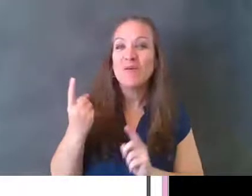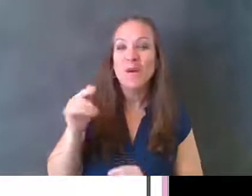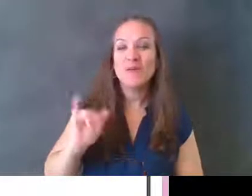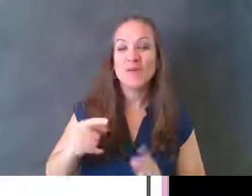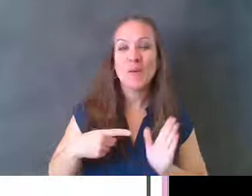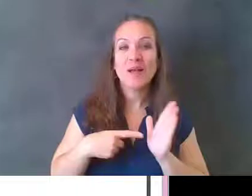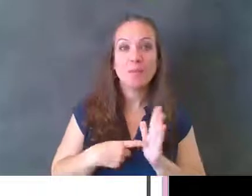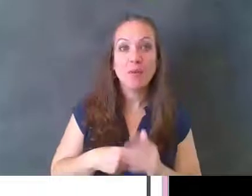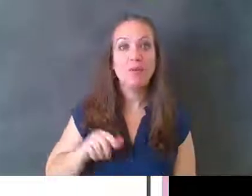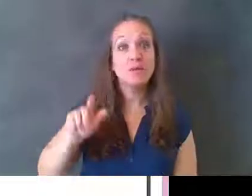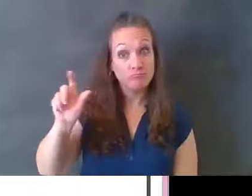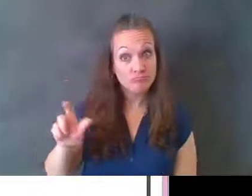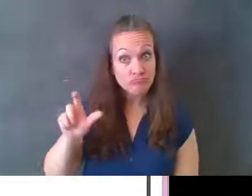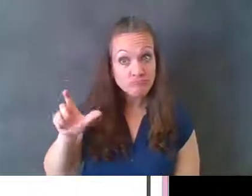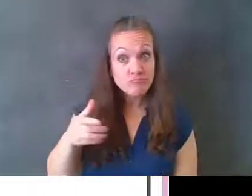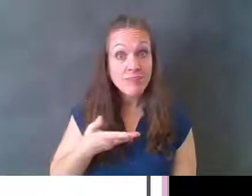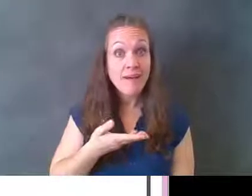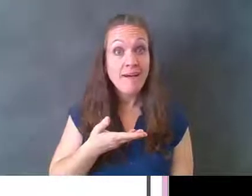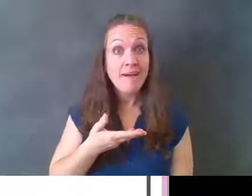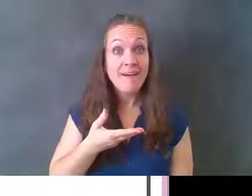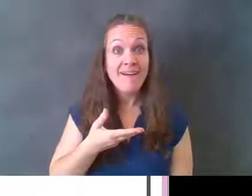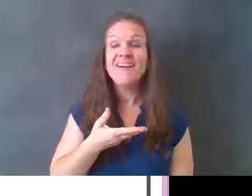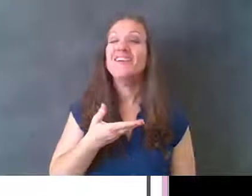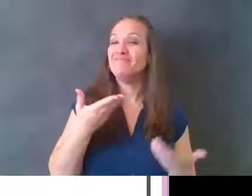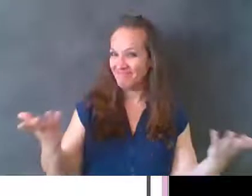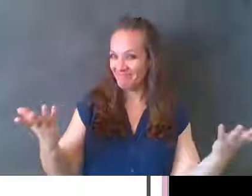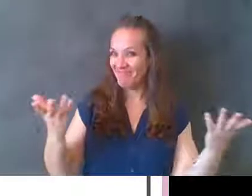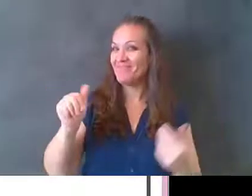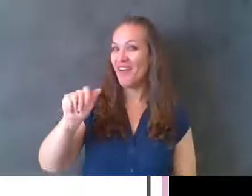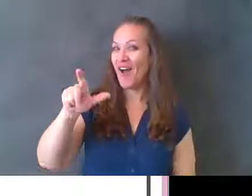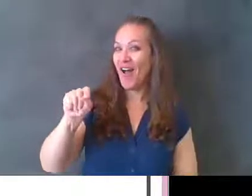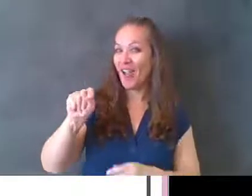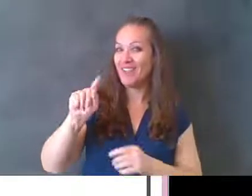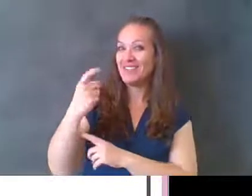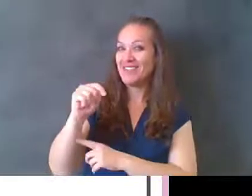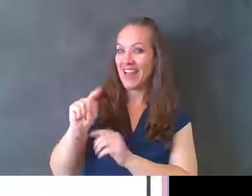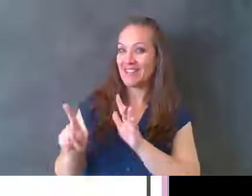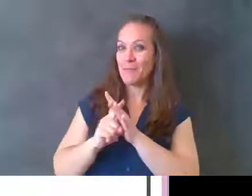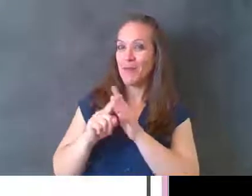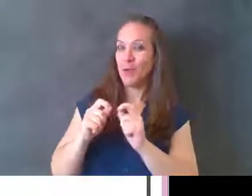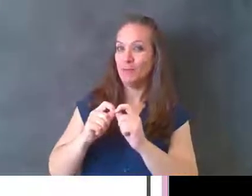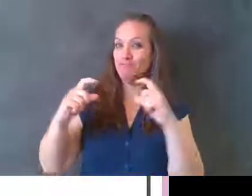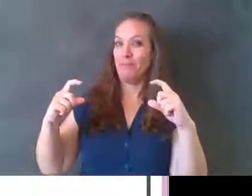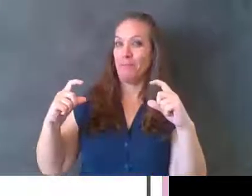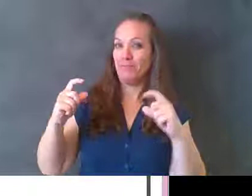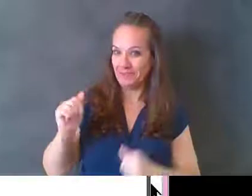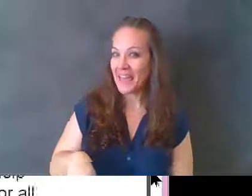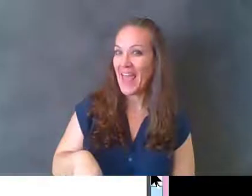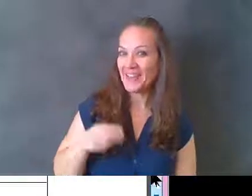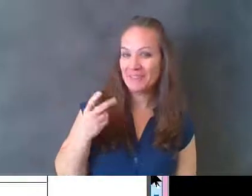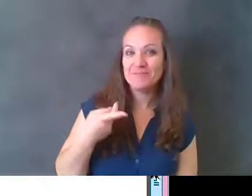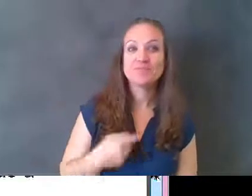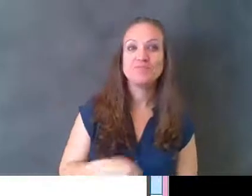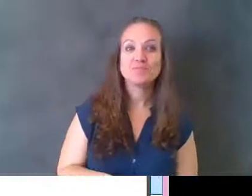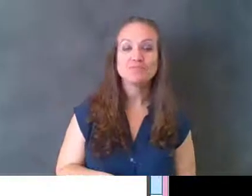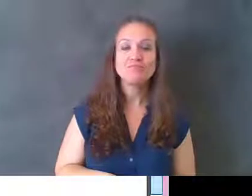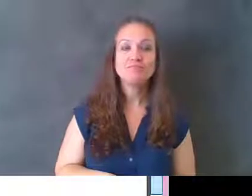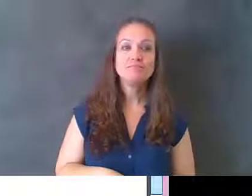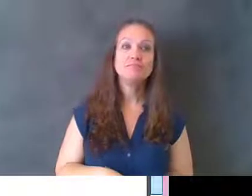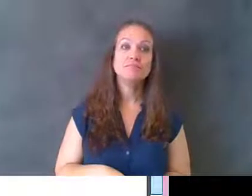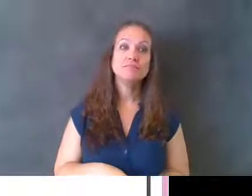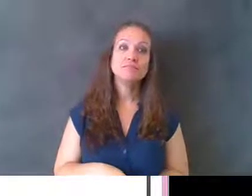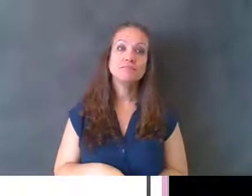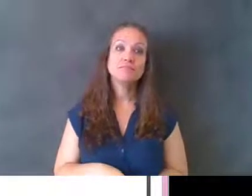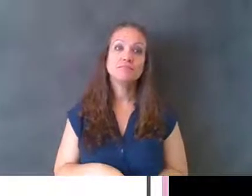over Digital Access Project. It does say Digital Access Project logo. So that did carry over the